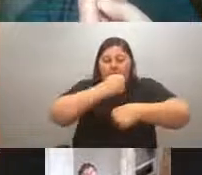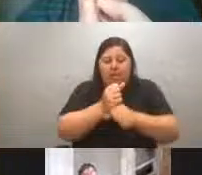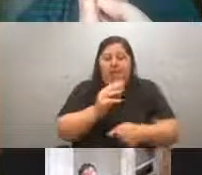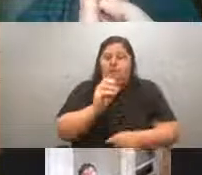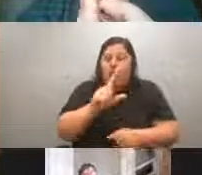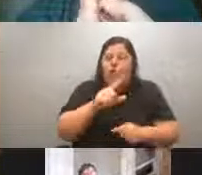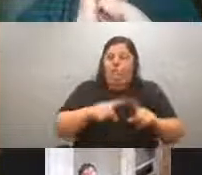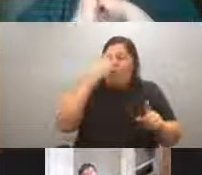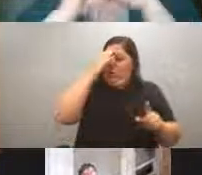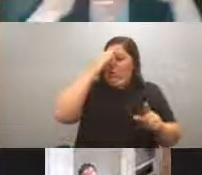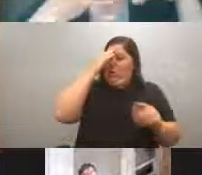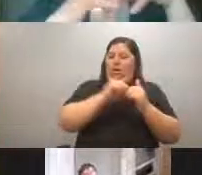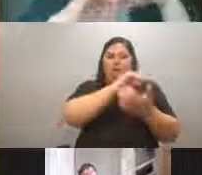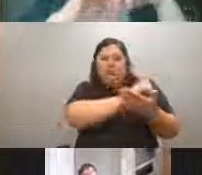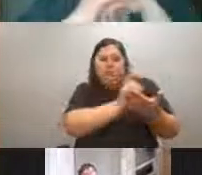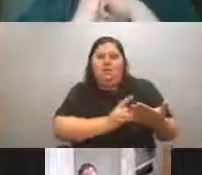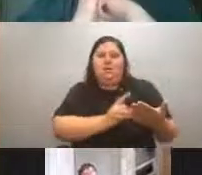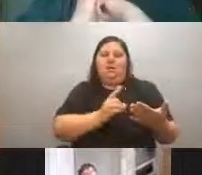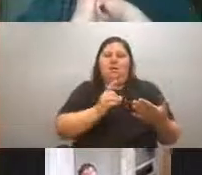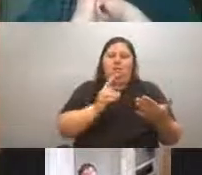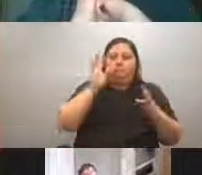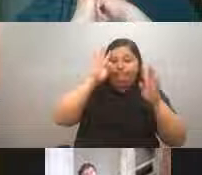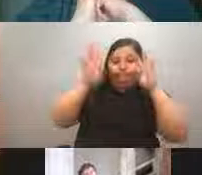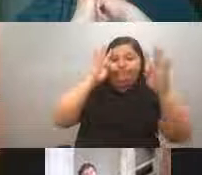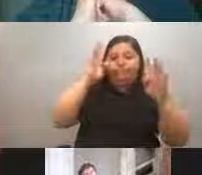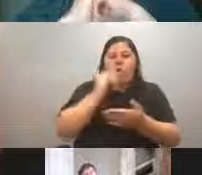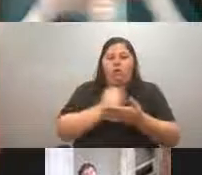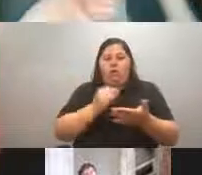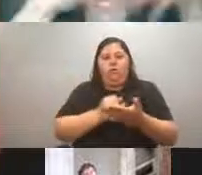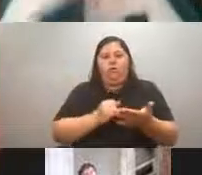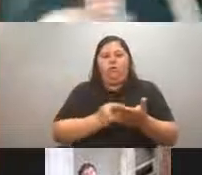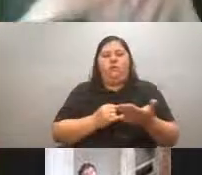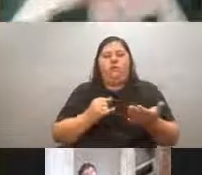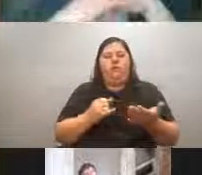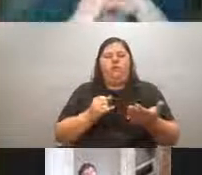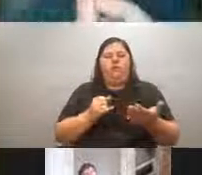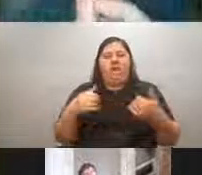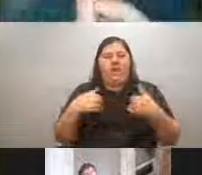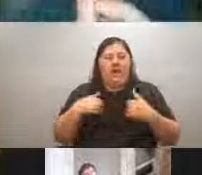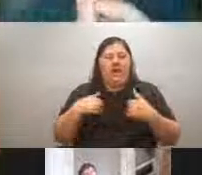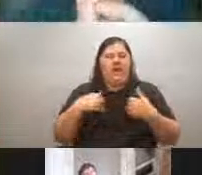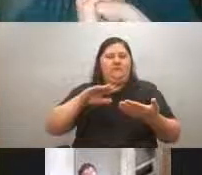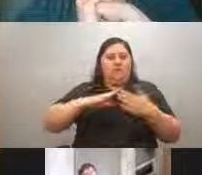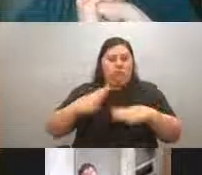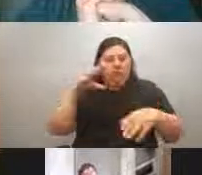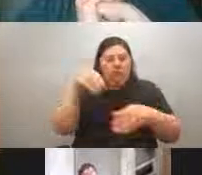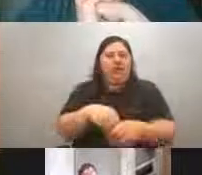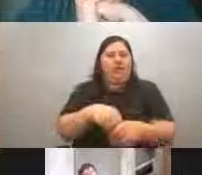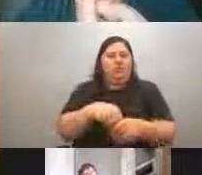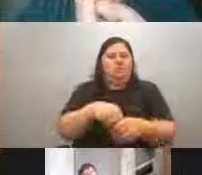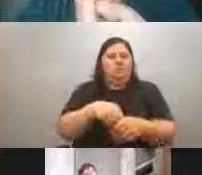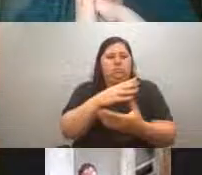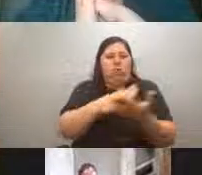how to do design work or are creating artwork, and have like community engagement as their part of maybe their robust